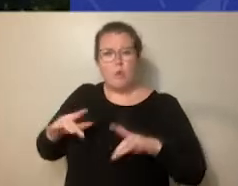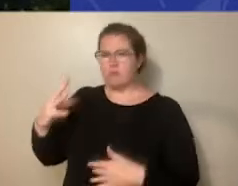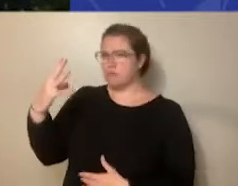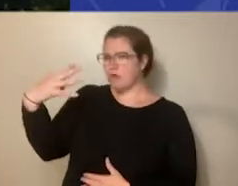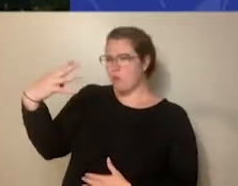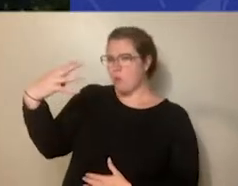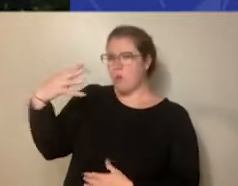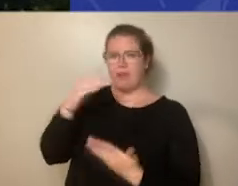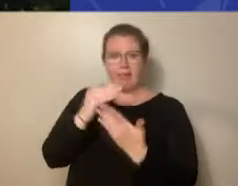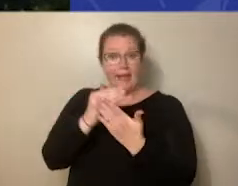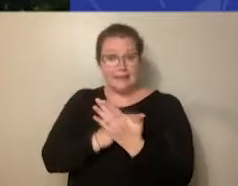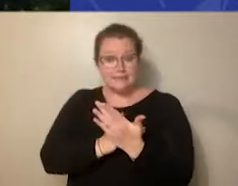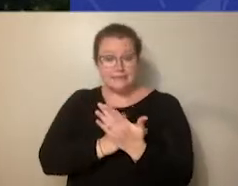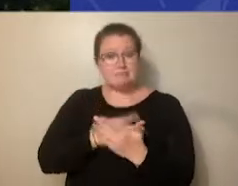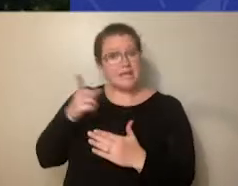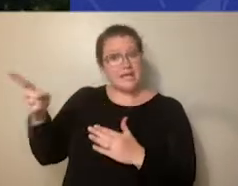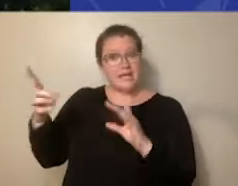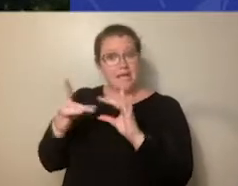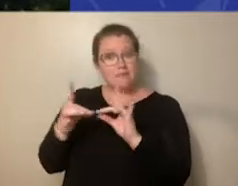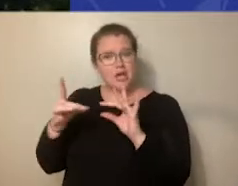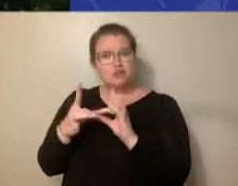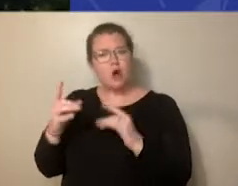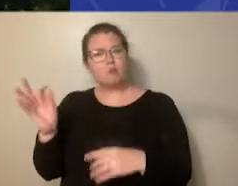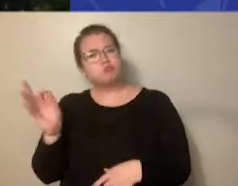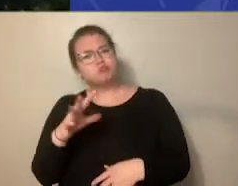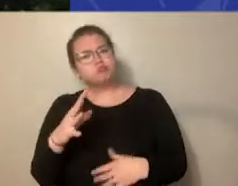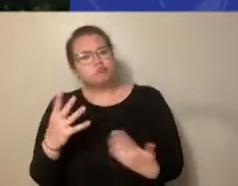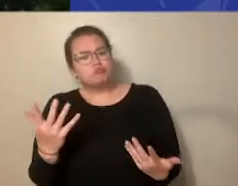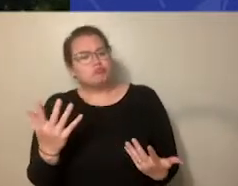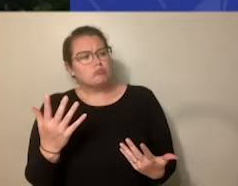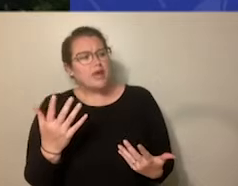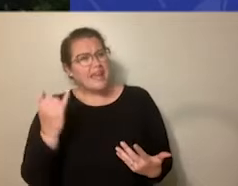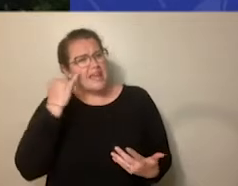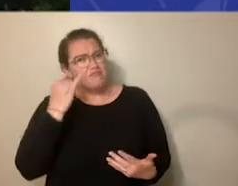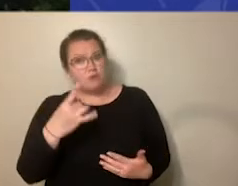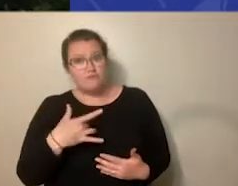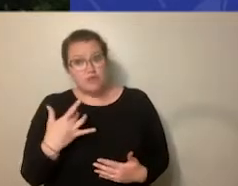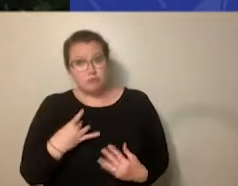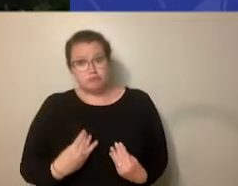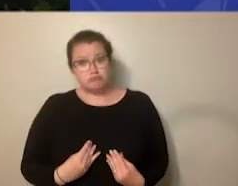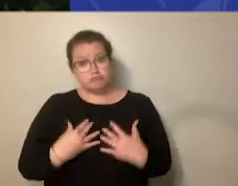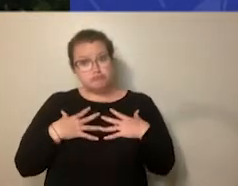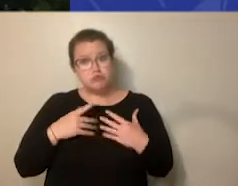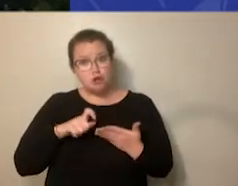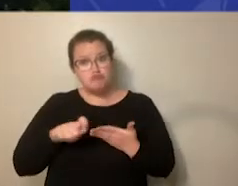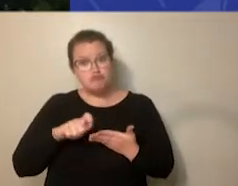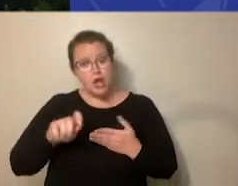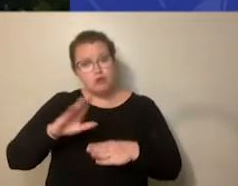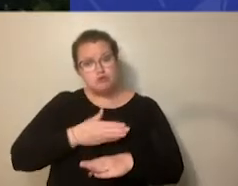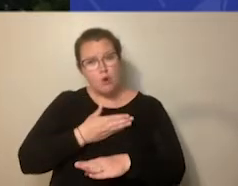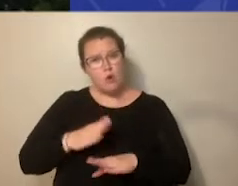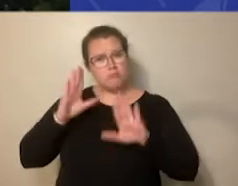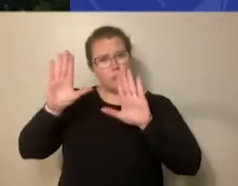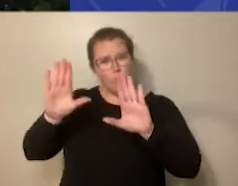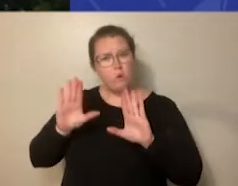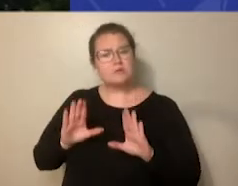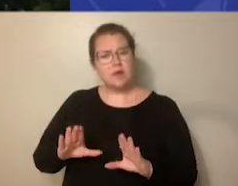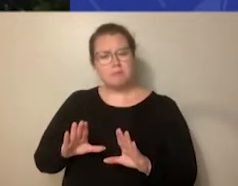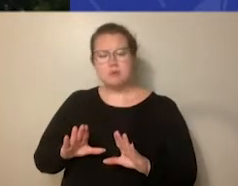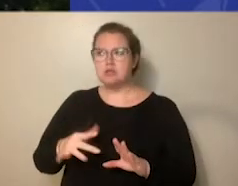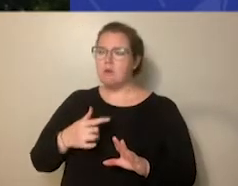that. And he mentioned in passing that if I felt inspired to write a song, that would be awesome. And so